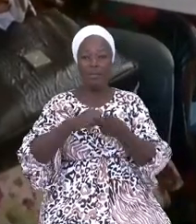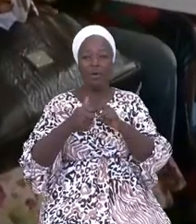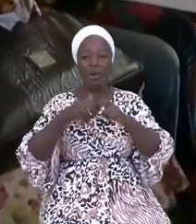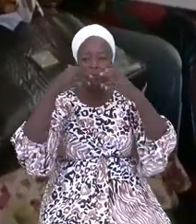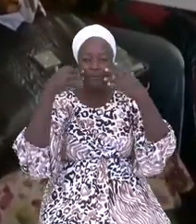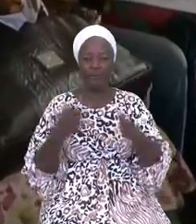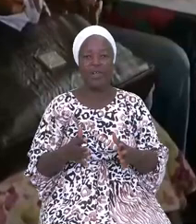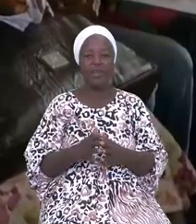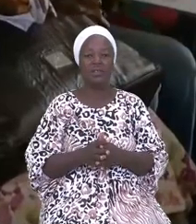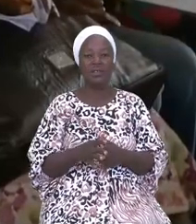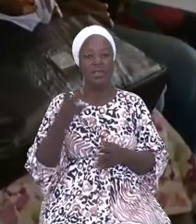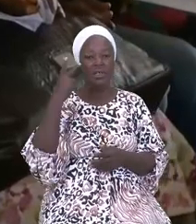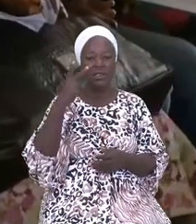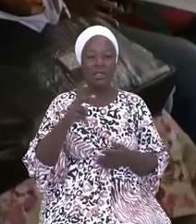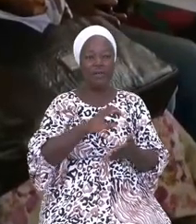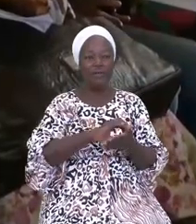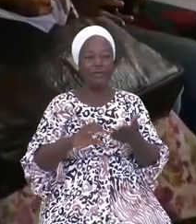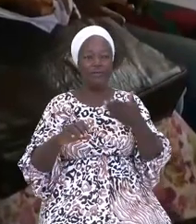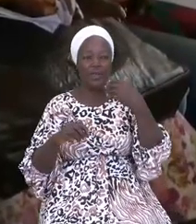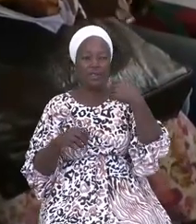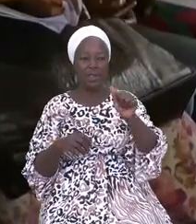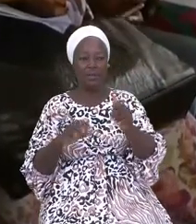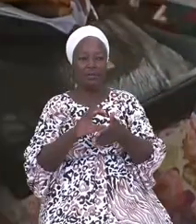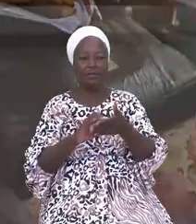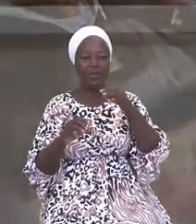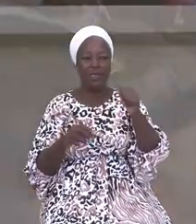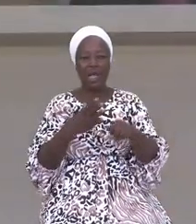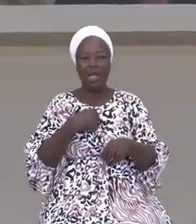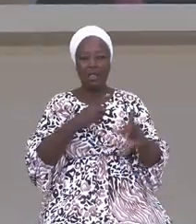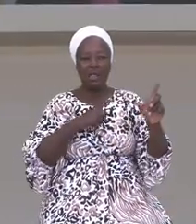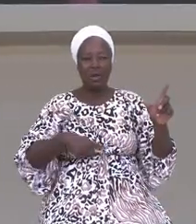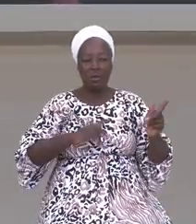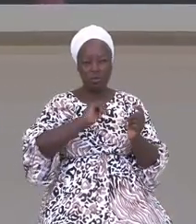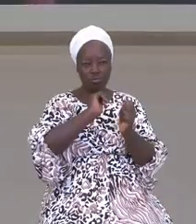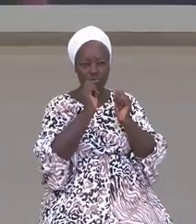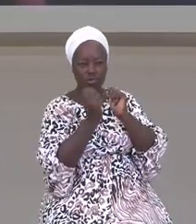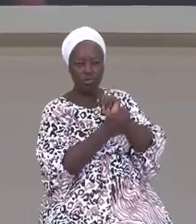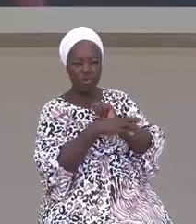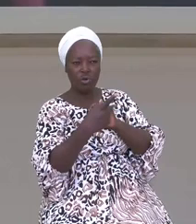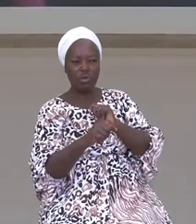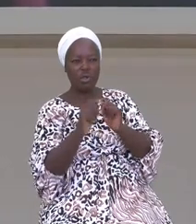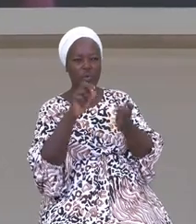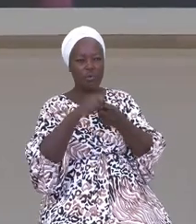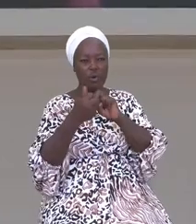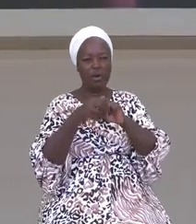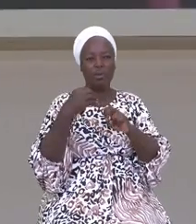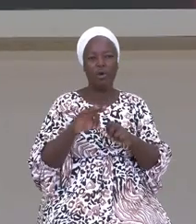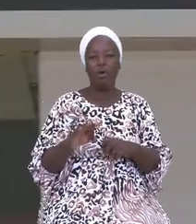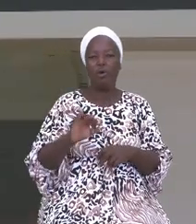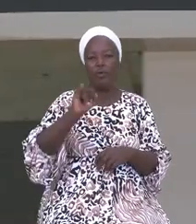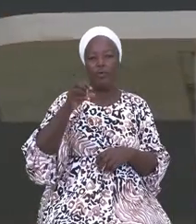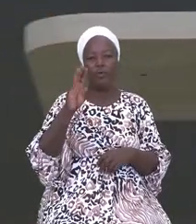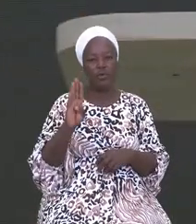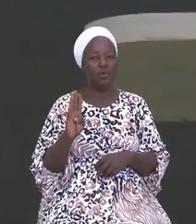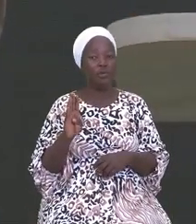verse 10. In verse 10, and the Lord turned the captivity of Job. When he came